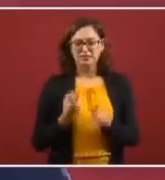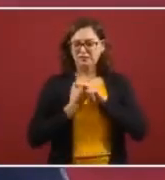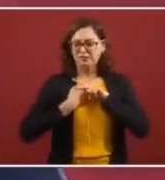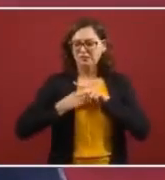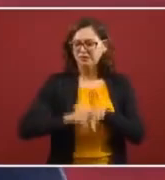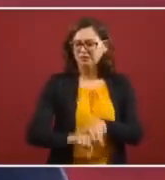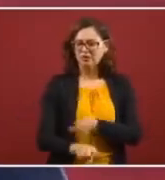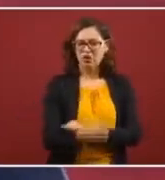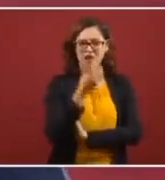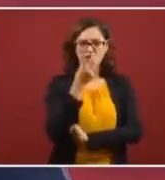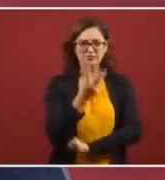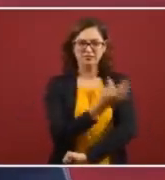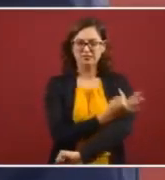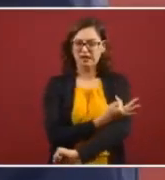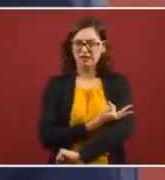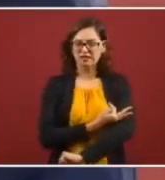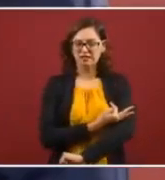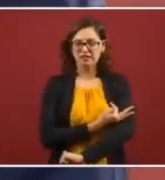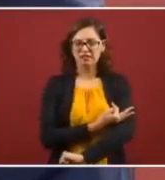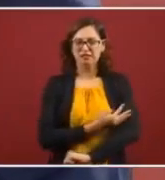After 3 p.m.